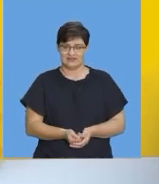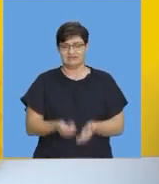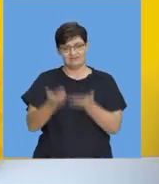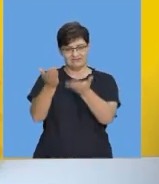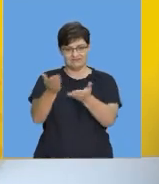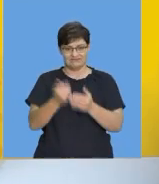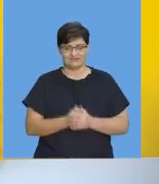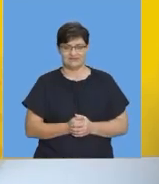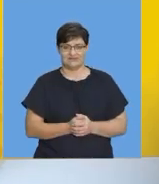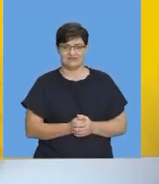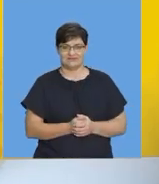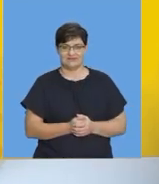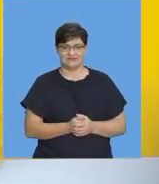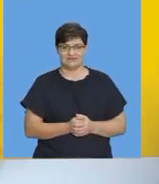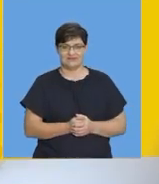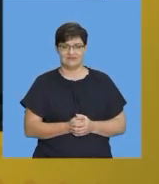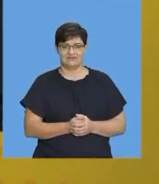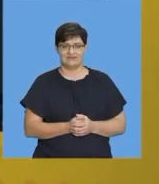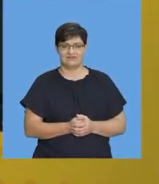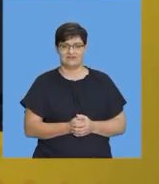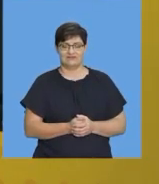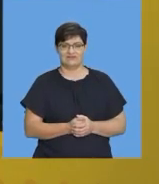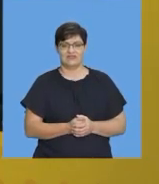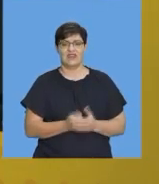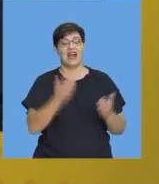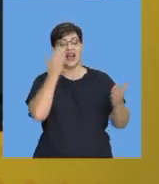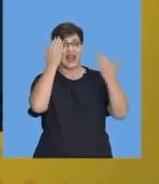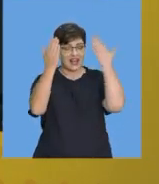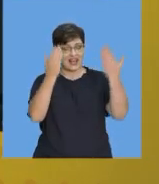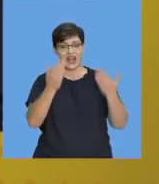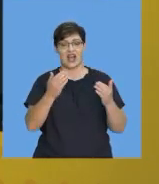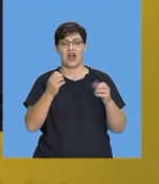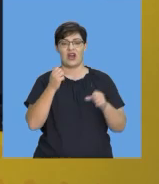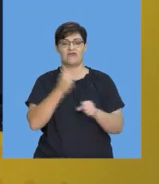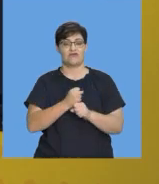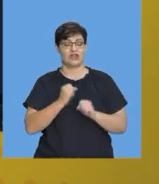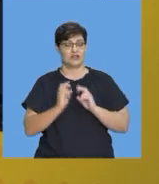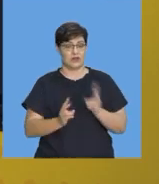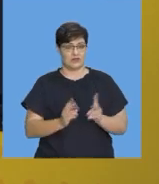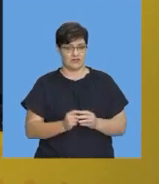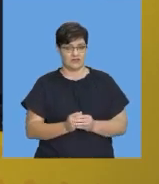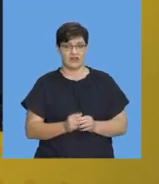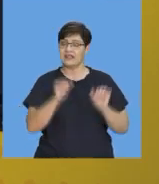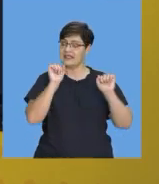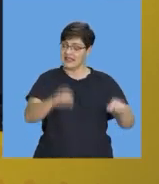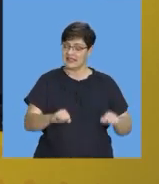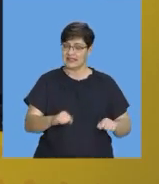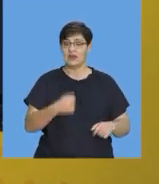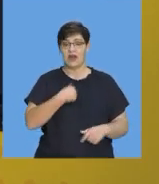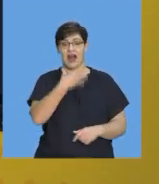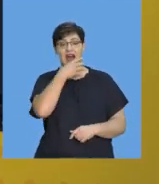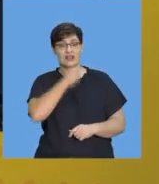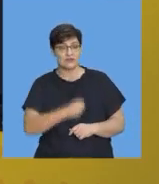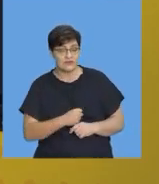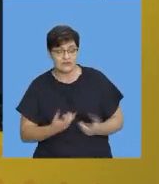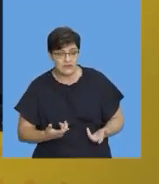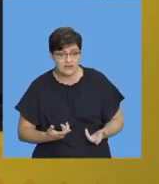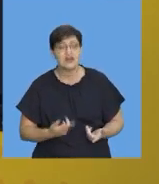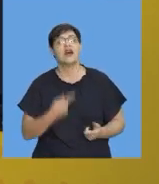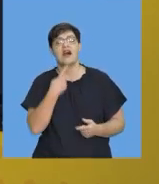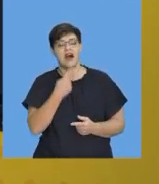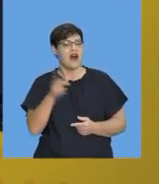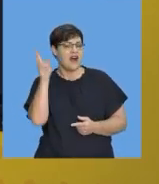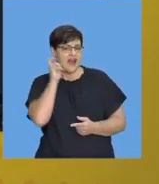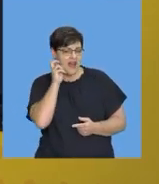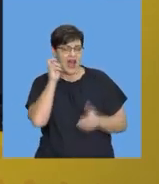so much, guys, and over to you. Thank you, Luni. Welcome, grade 12s. Yes, you're with Ashraf Patel, and when you hear